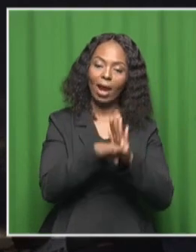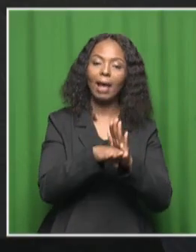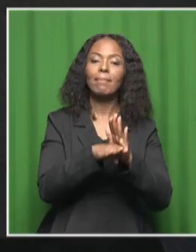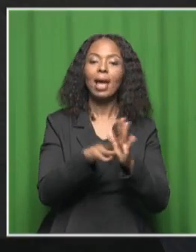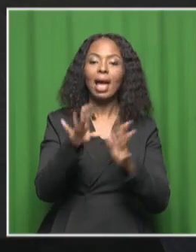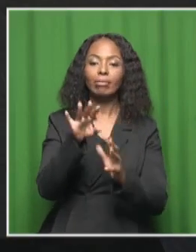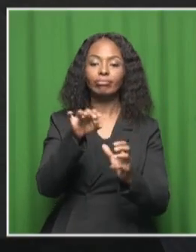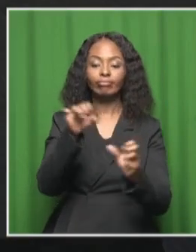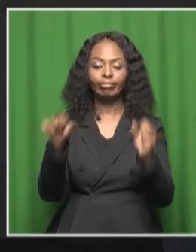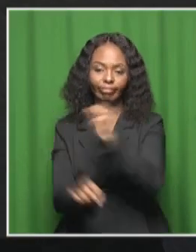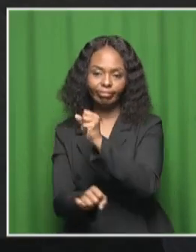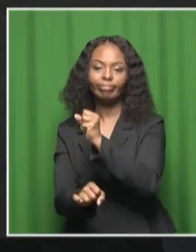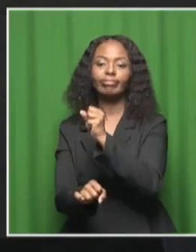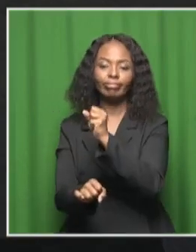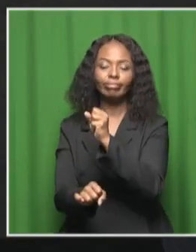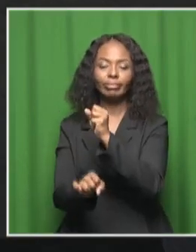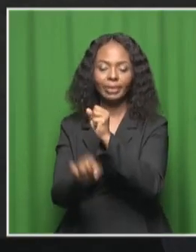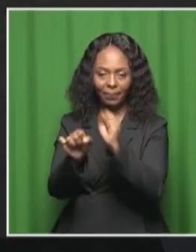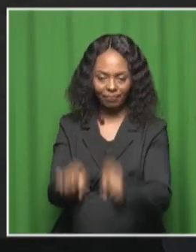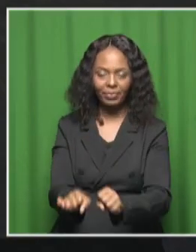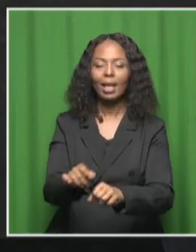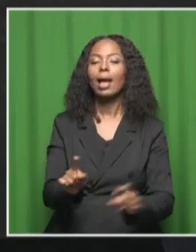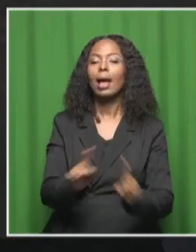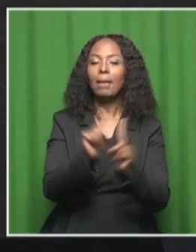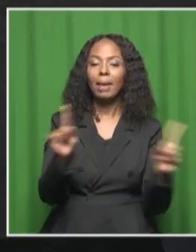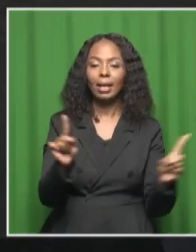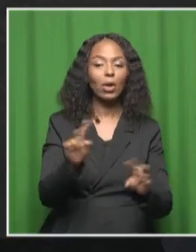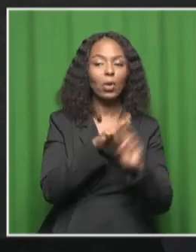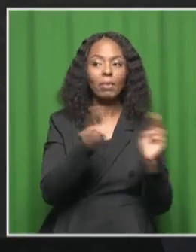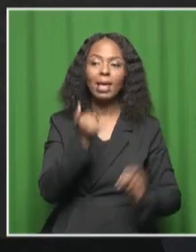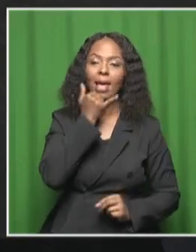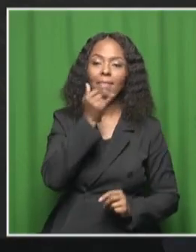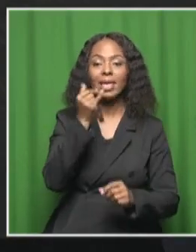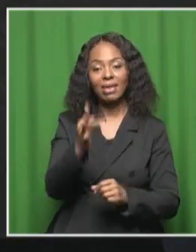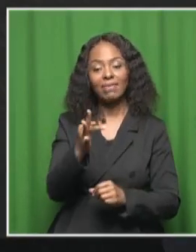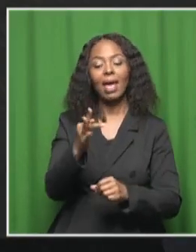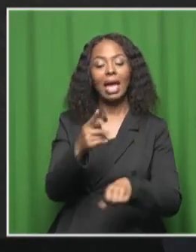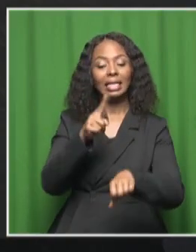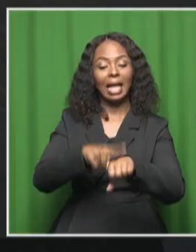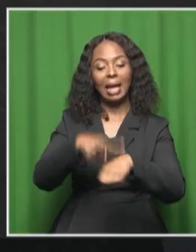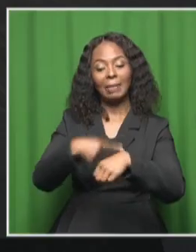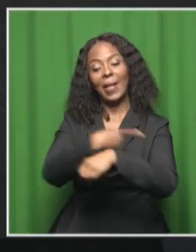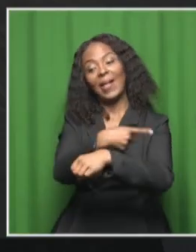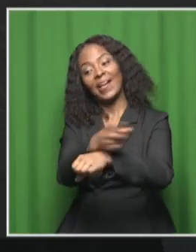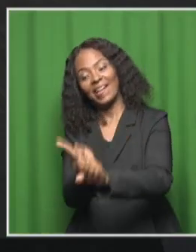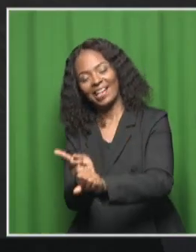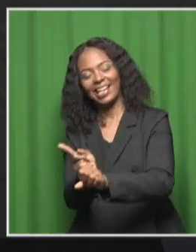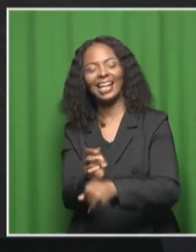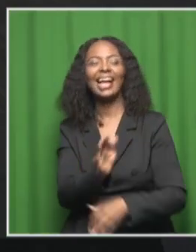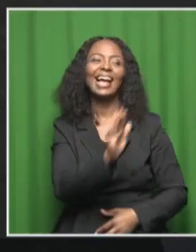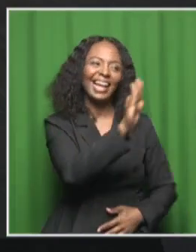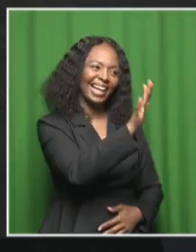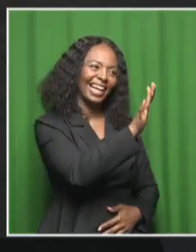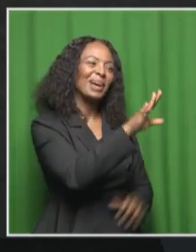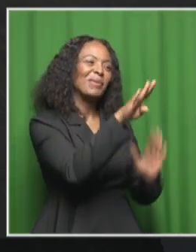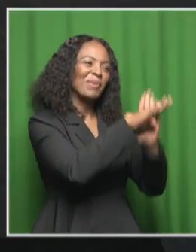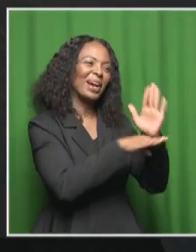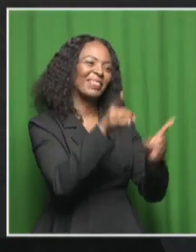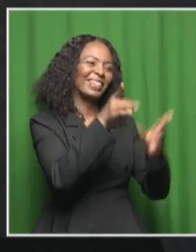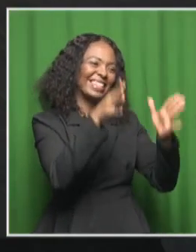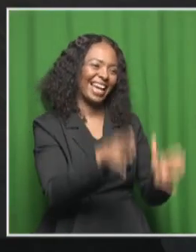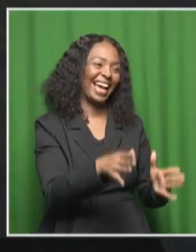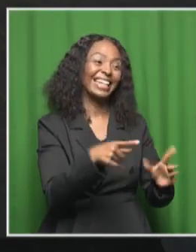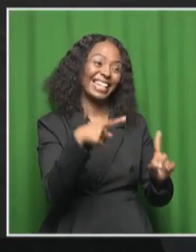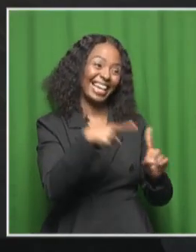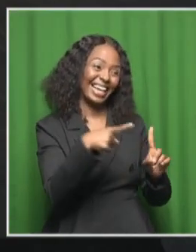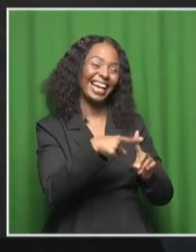end. And as you say, he will not be happy if you overrun. So let's see. The Madam Speaker is running the program. Let's see whether she